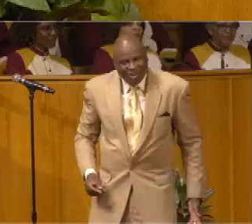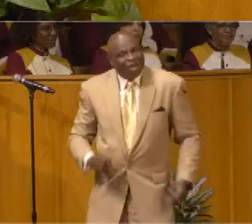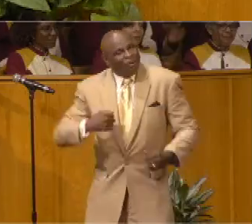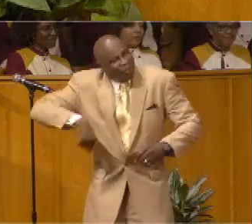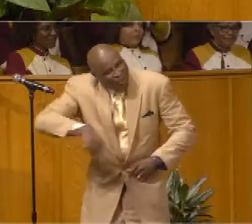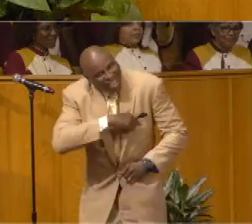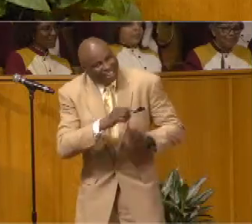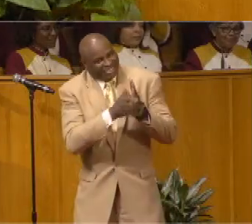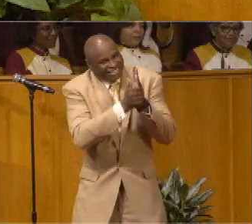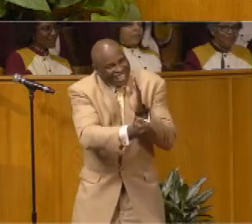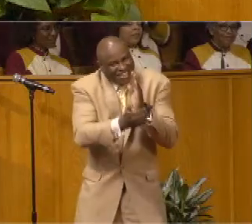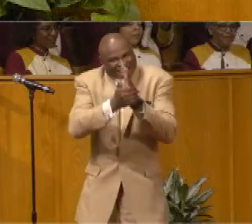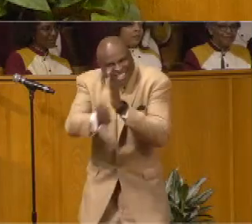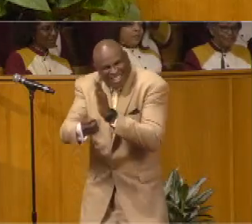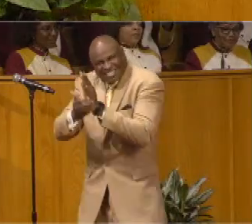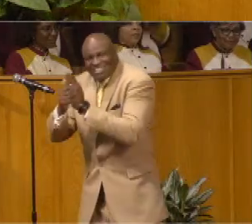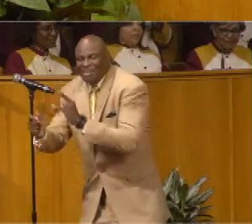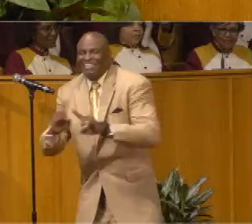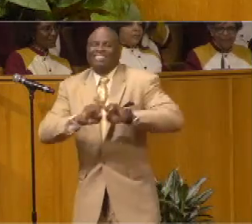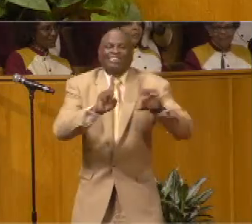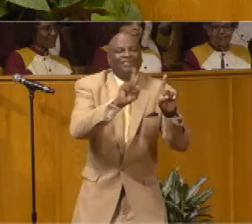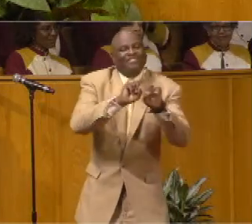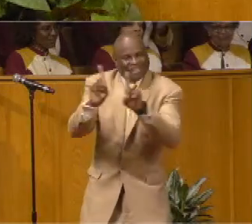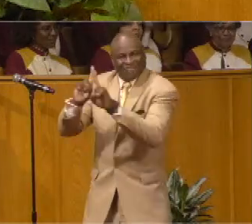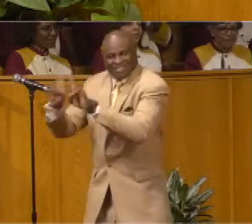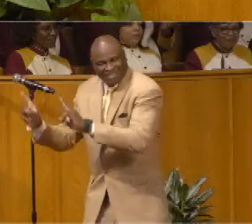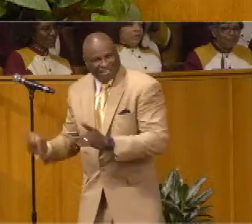are gifted in different ways.